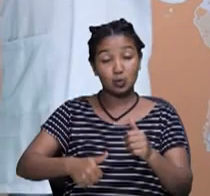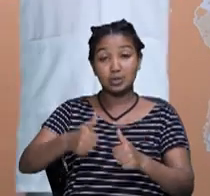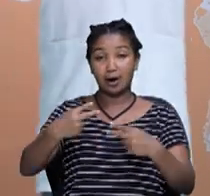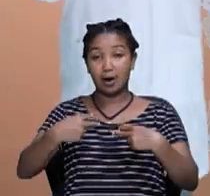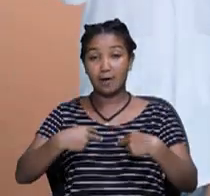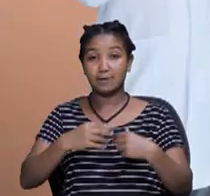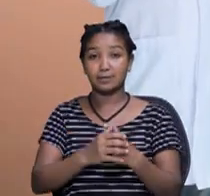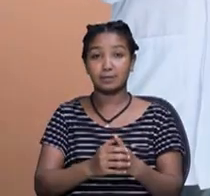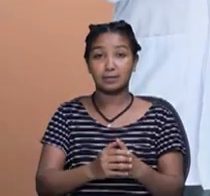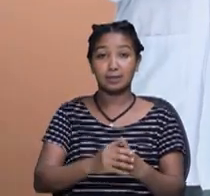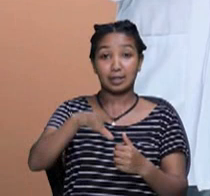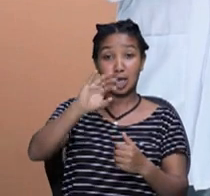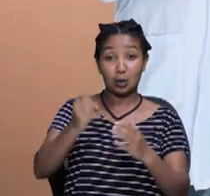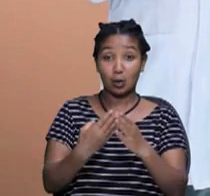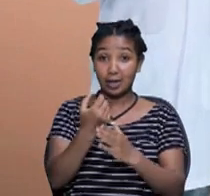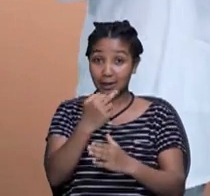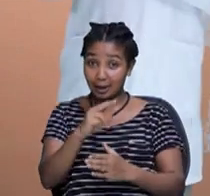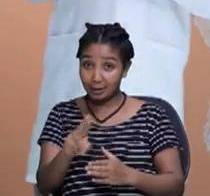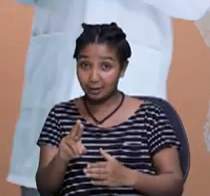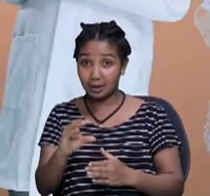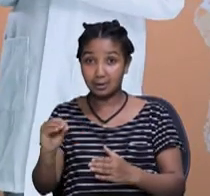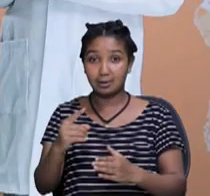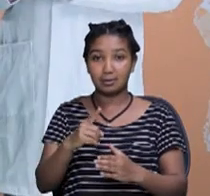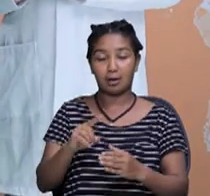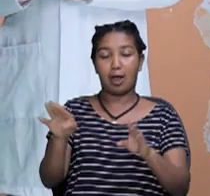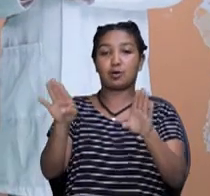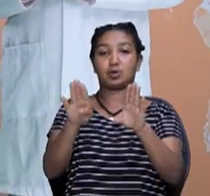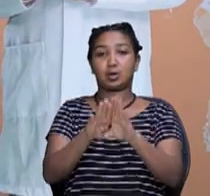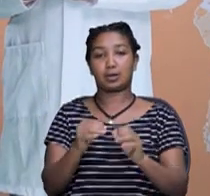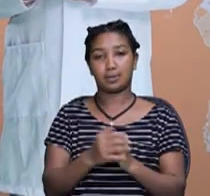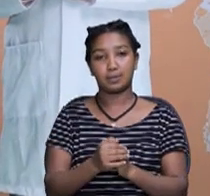have the endocrine gland and the exocrine glands.